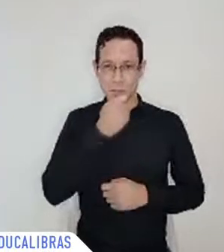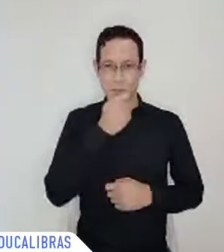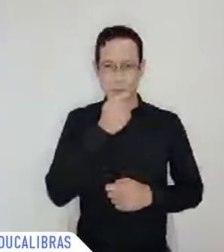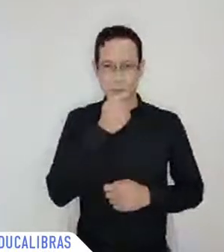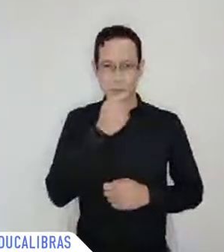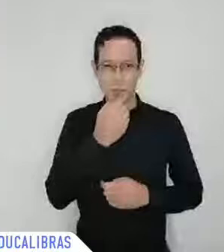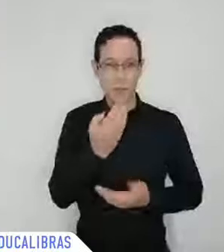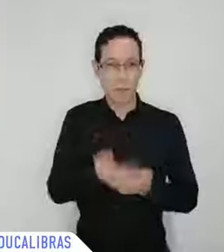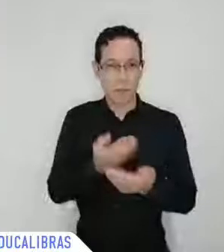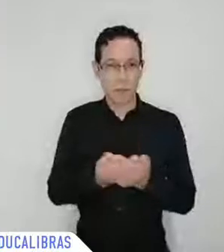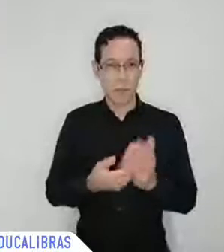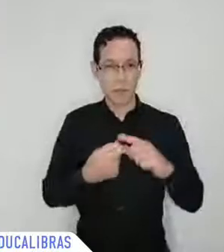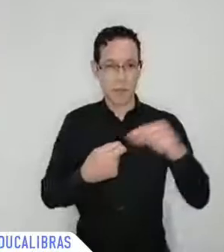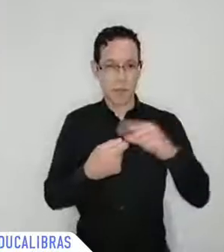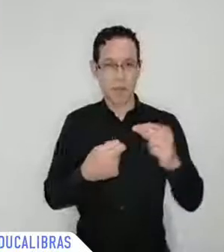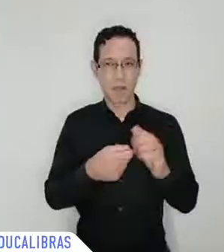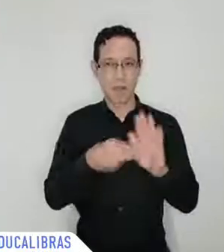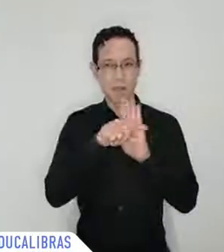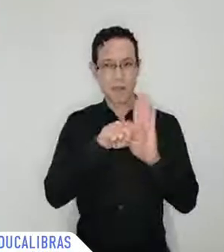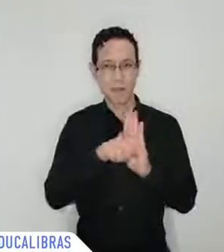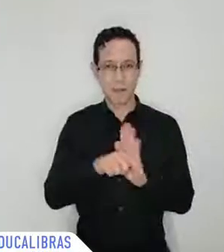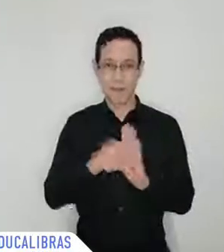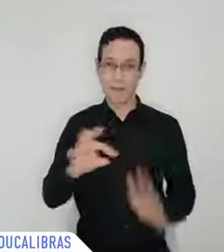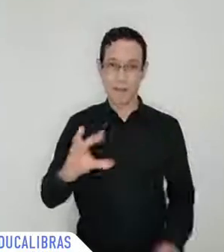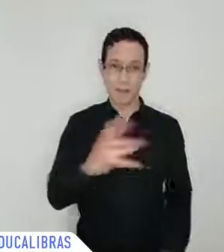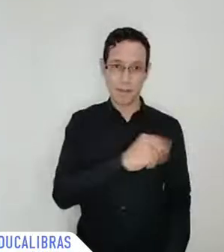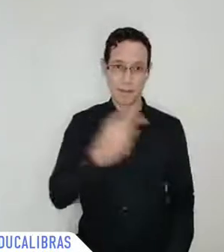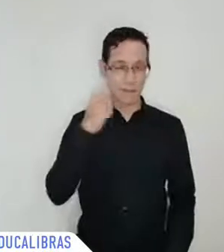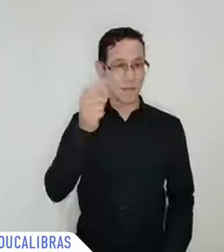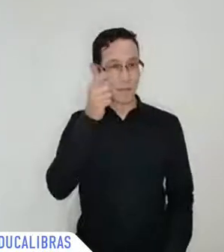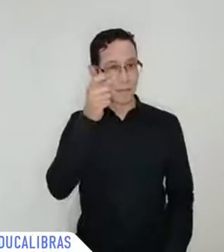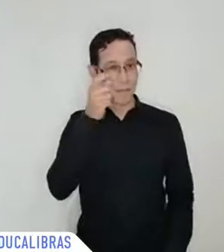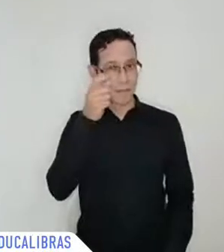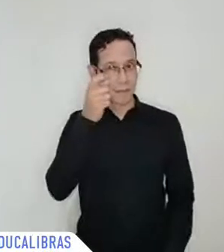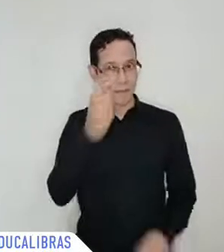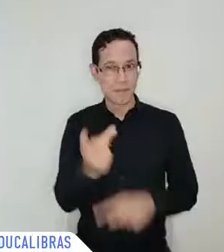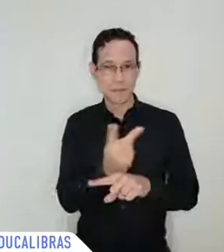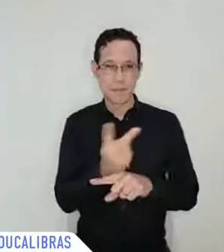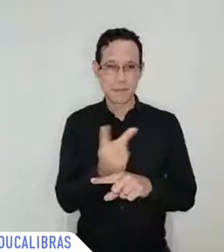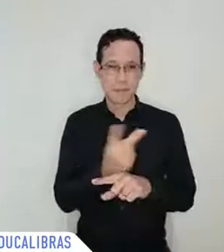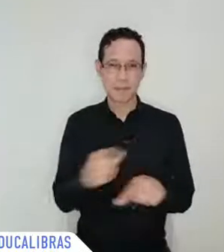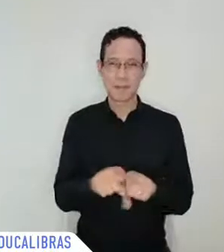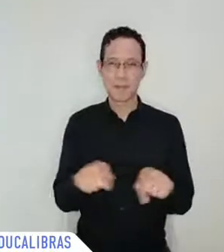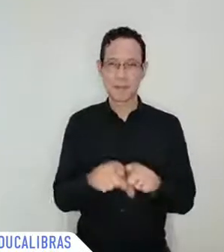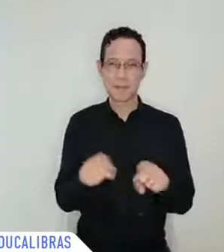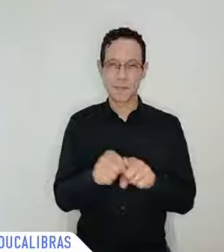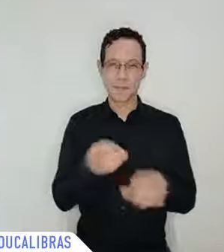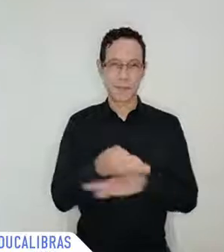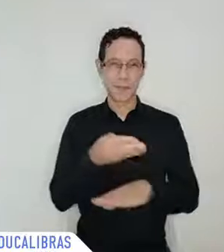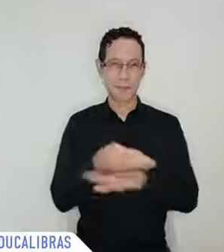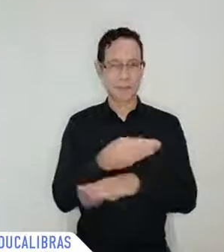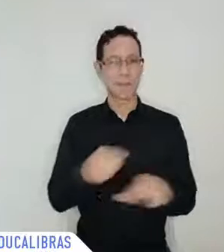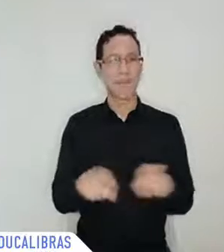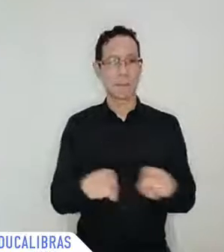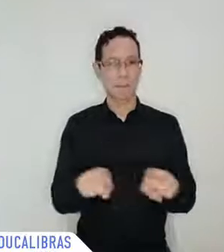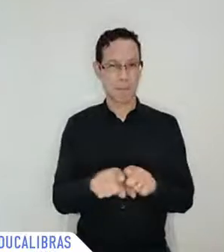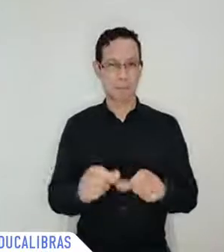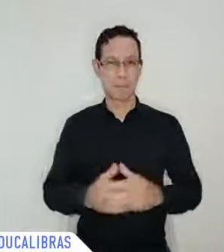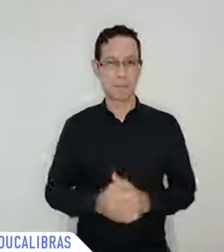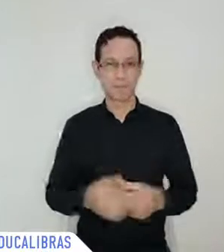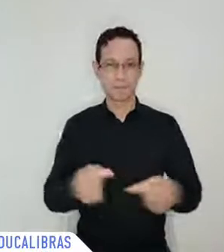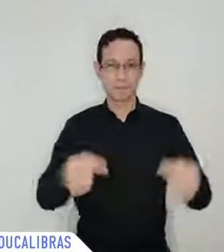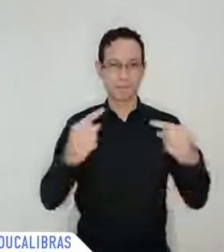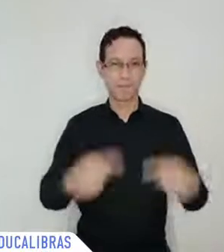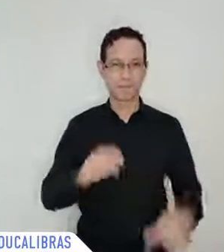looking at some of these studies. I didn't have access to all the studies you mentioned. Many people who will, in